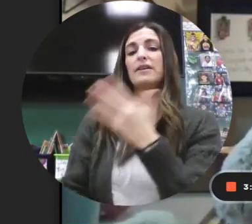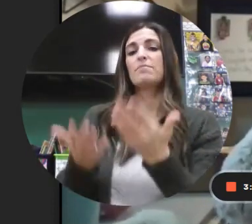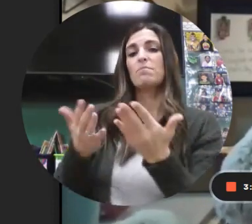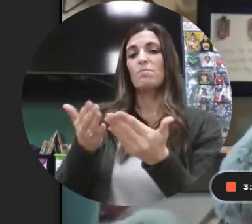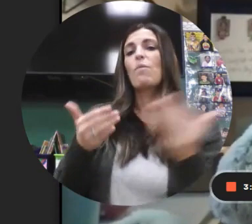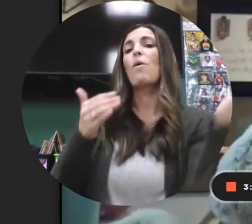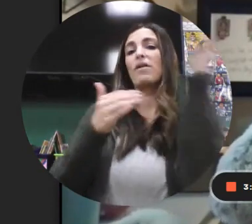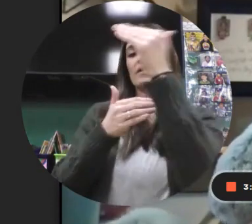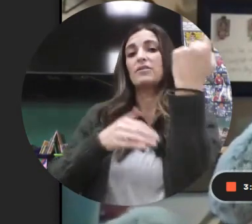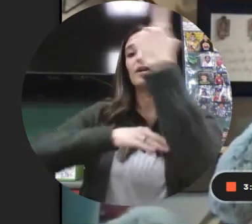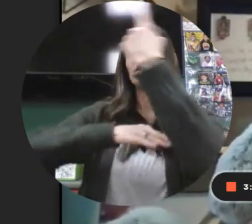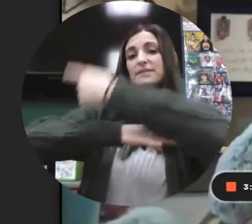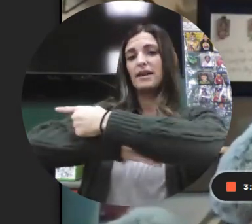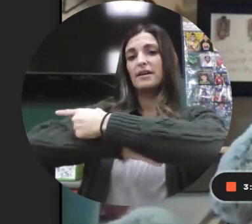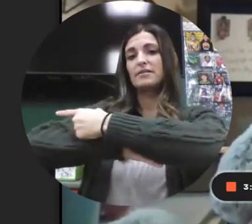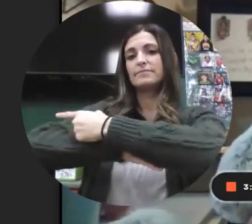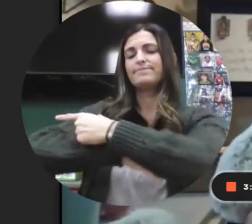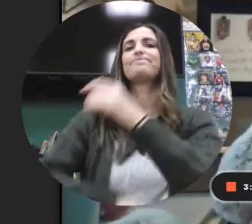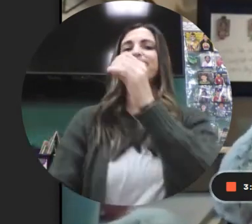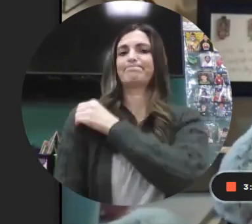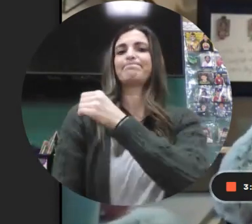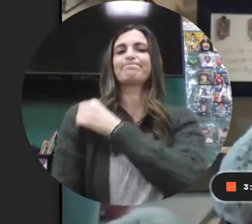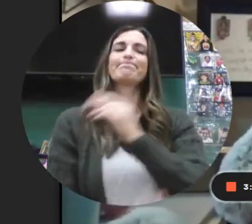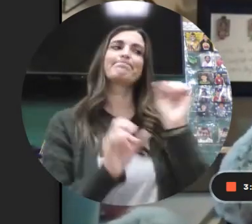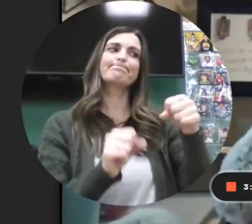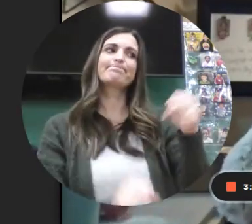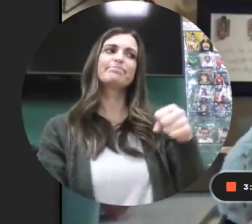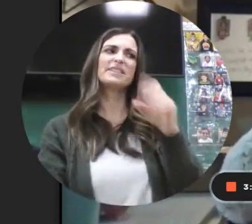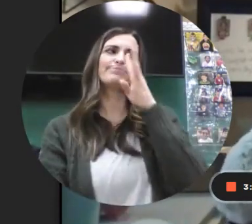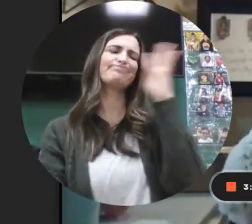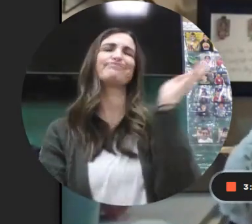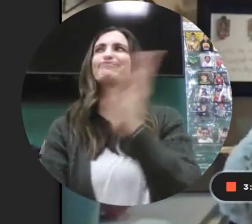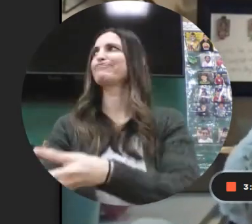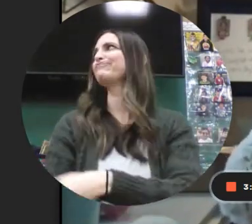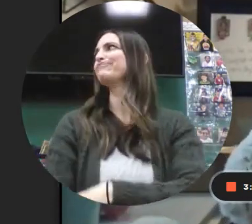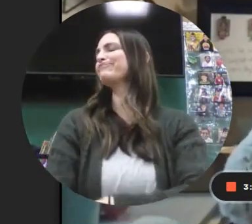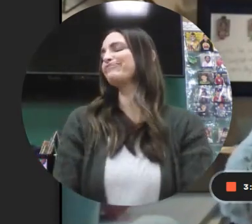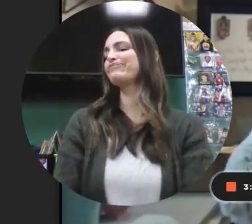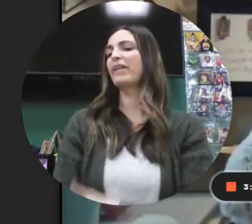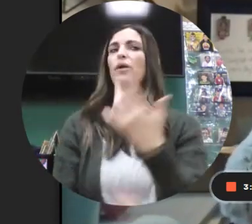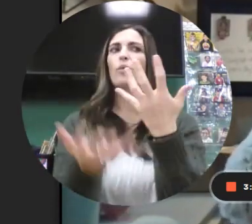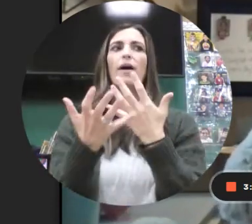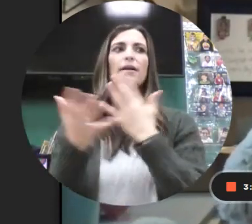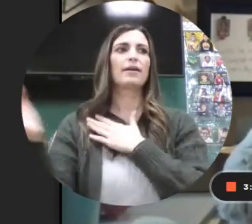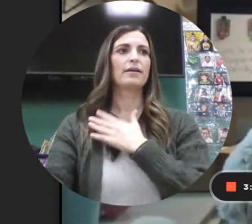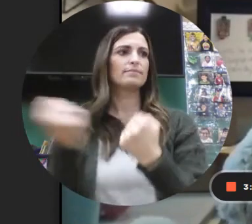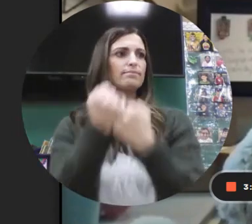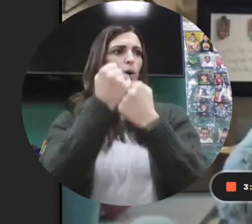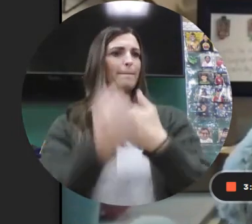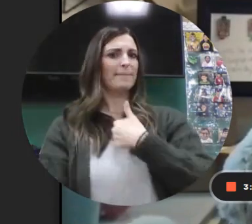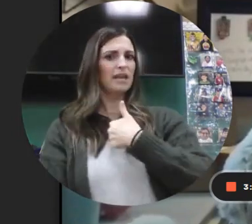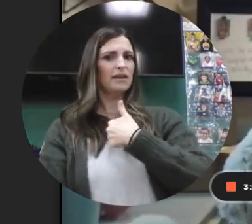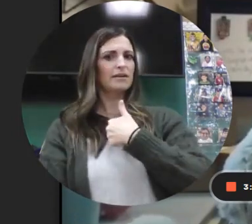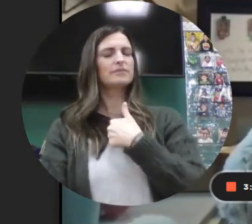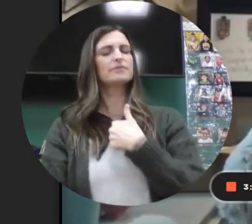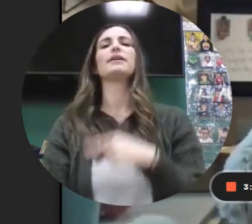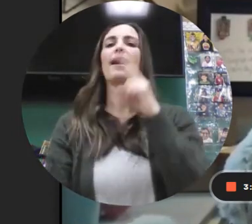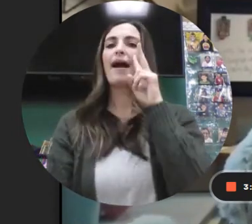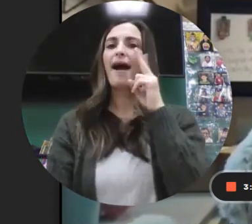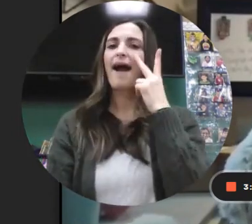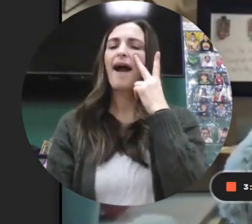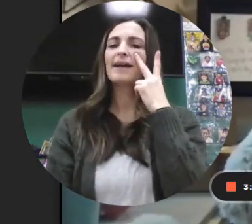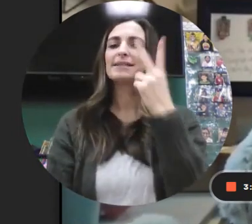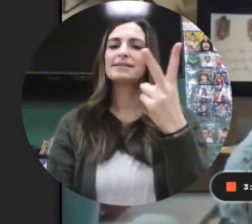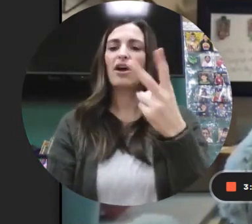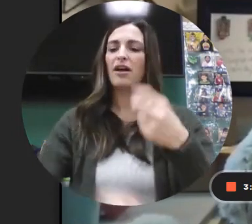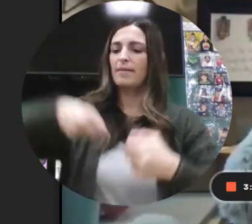day." Owen nodded, but I looked away from him. I wanted him on my side. That's when I saw the pet carrier beside